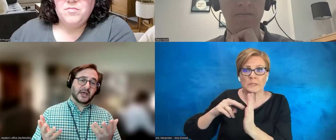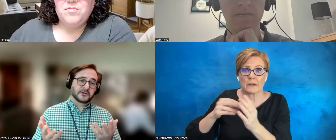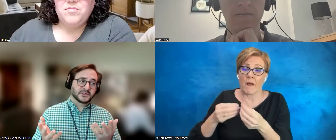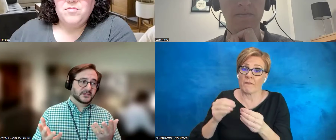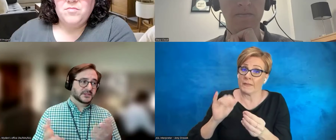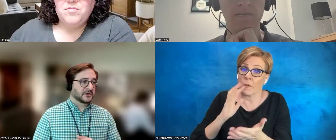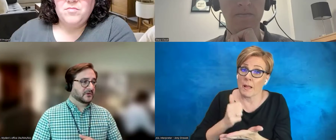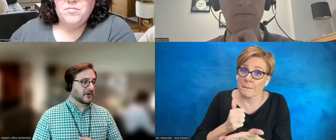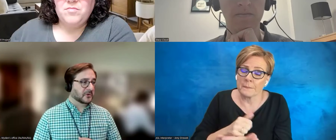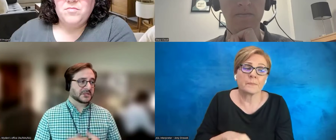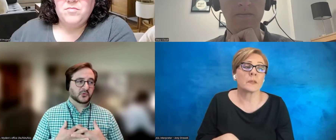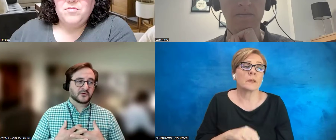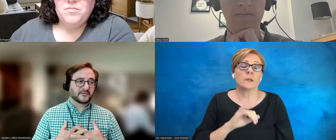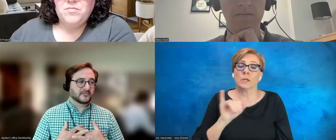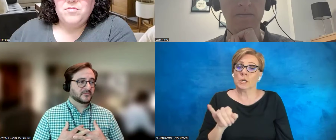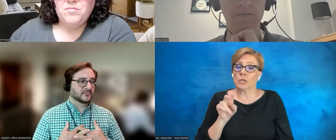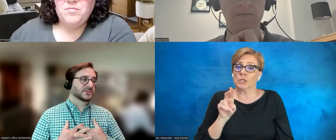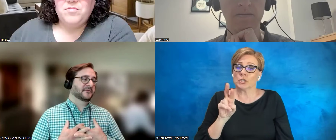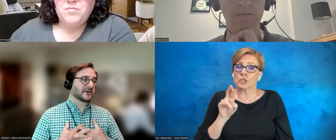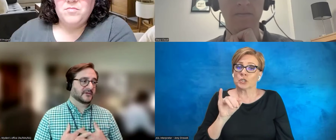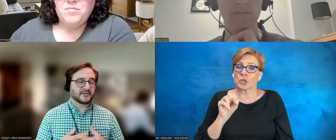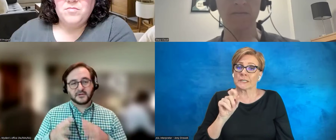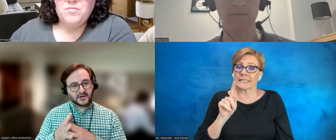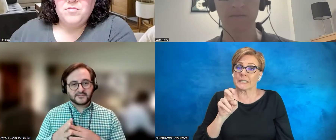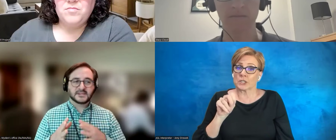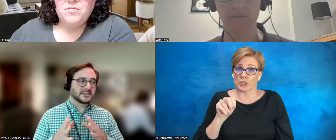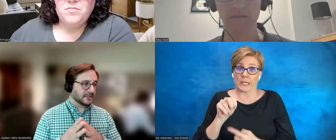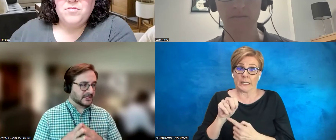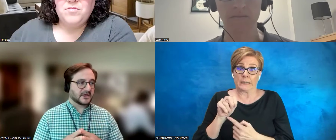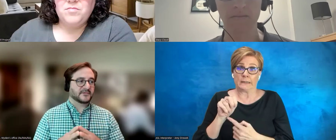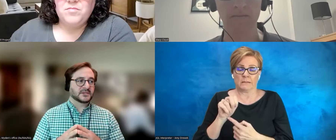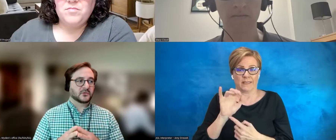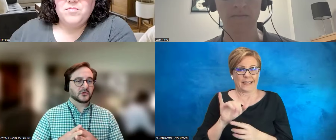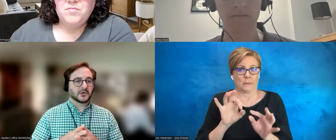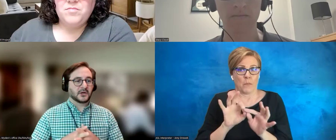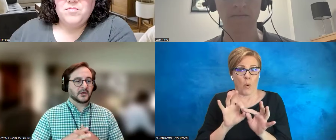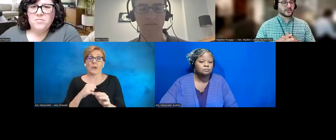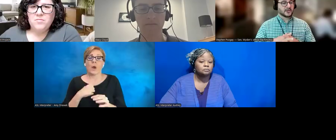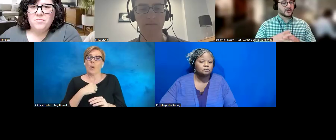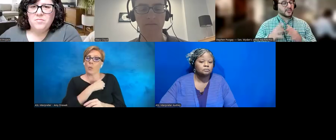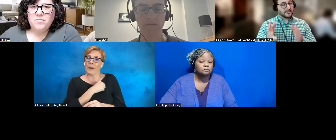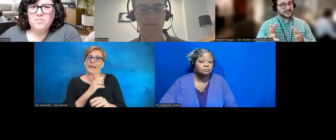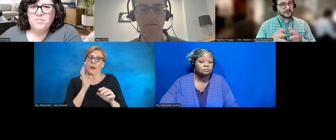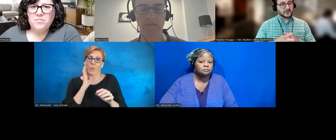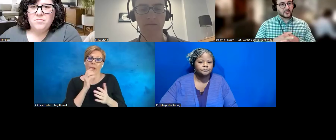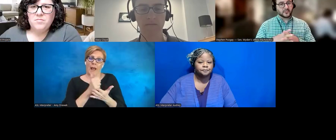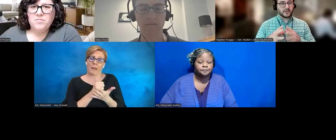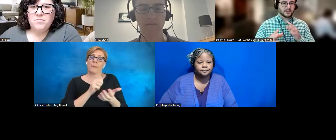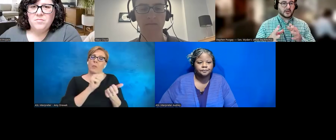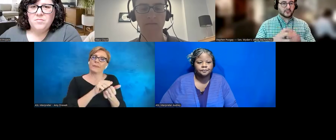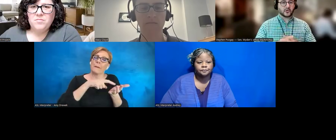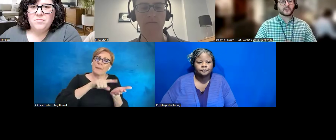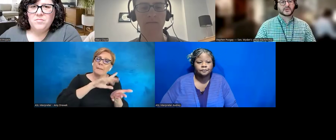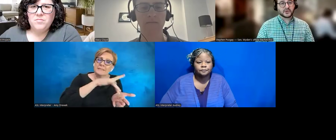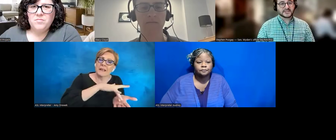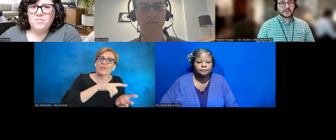Jurisdiction matters. So our work is most effective at the field office, DDS office, or payment center